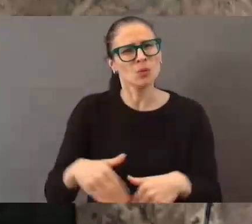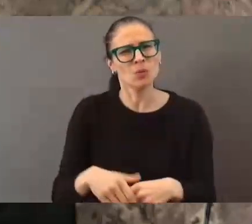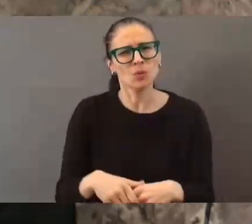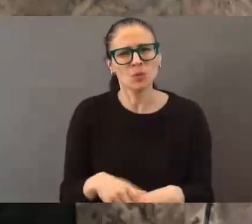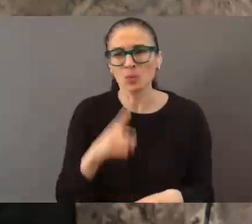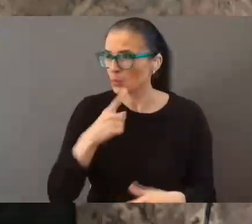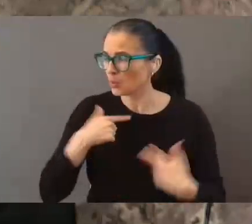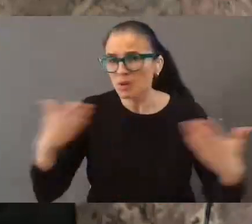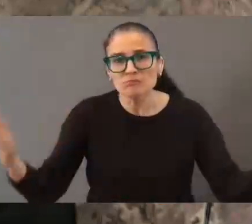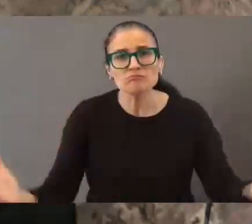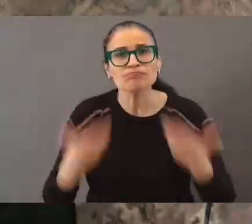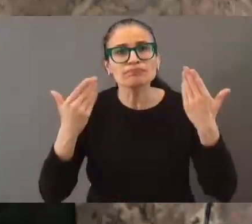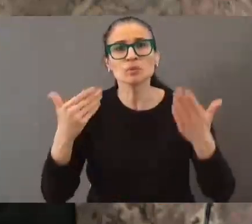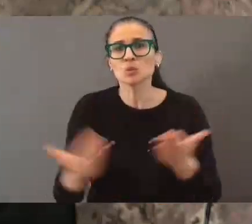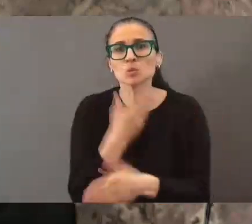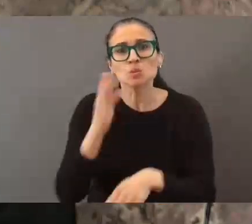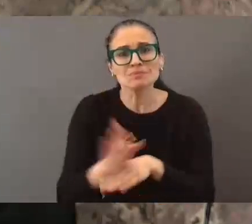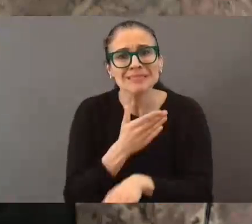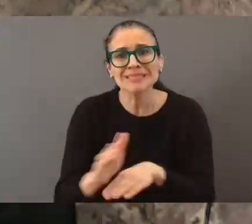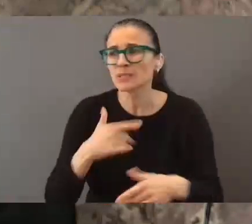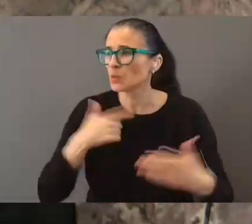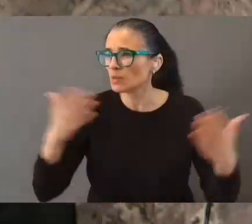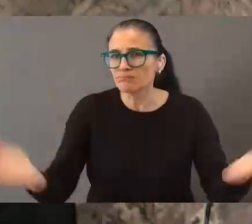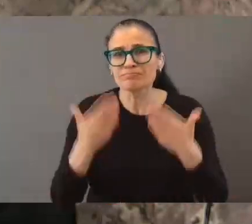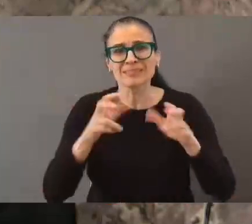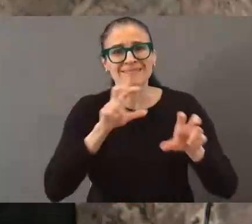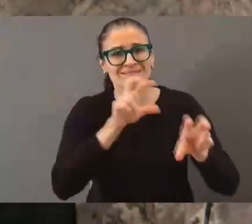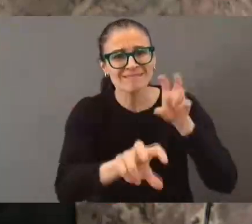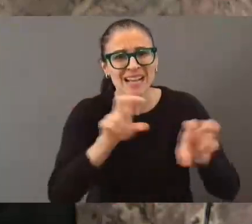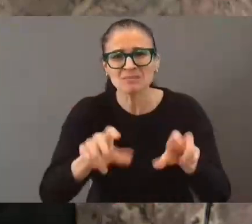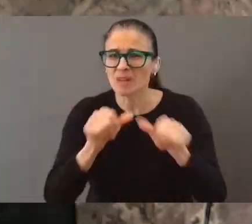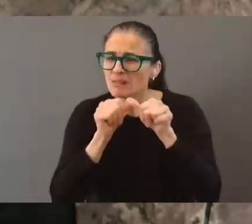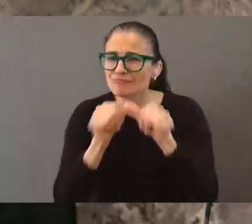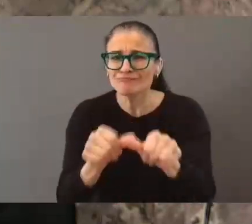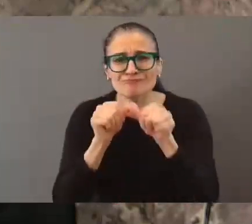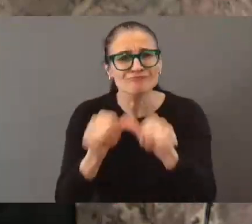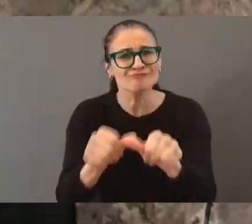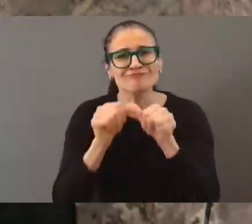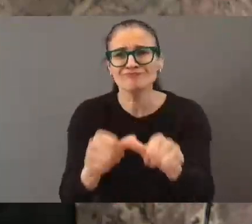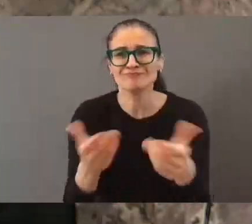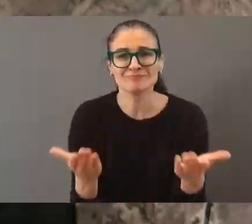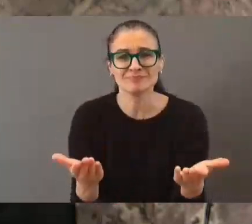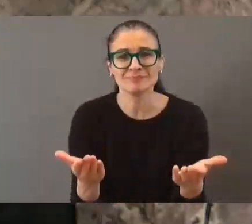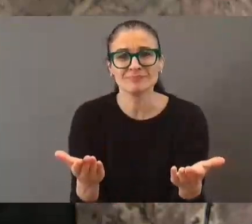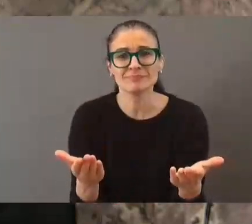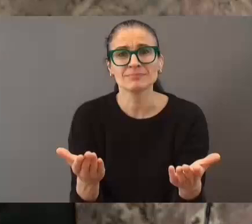time while we're standing up for British Columbians, and we will continue to lead.